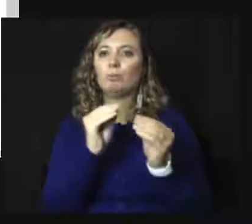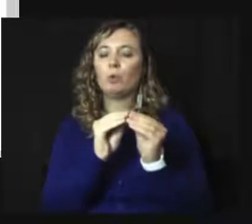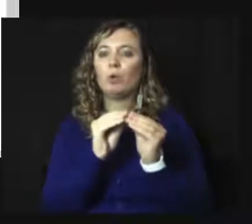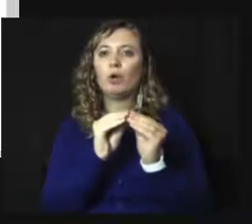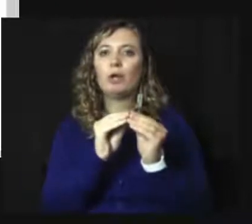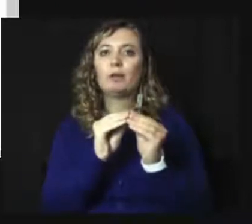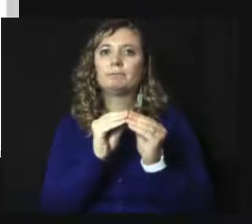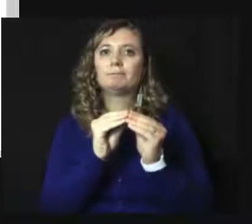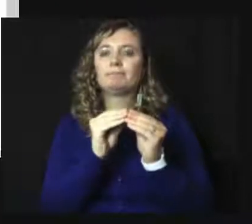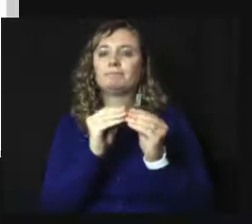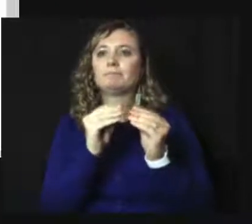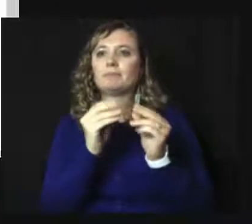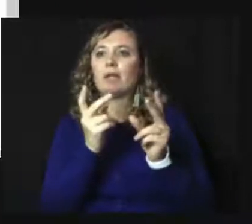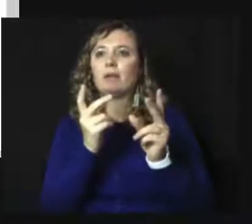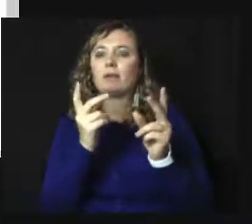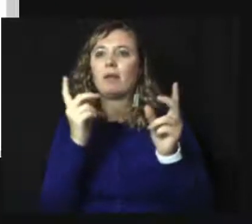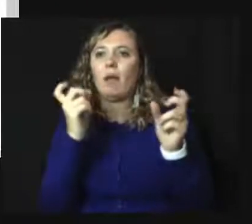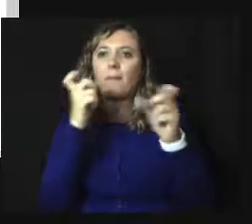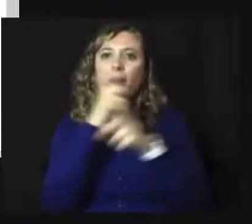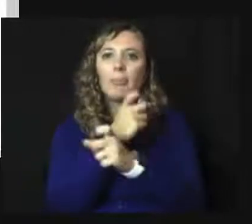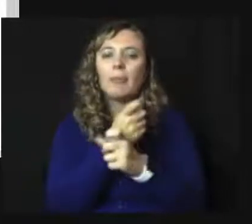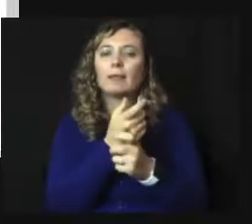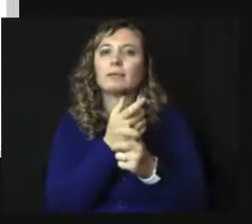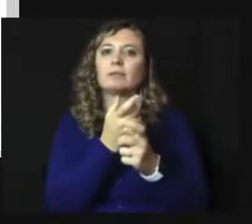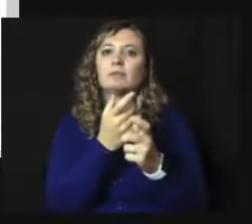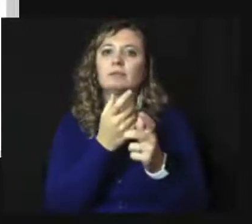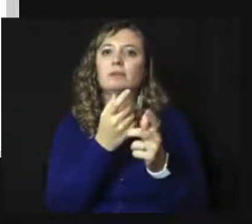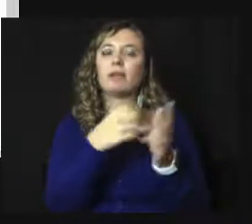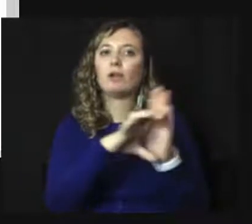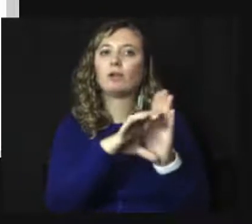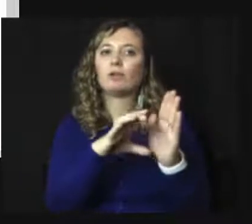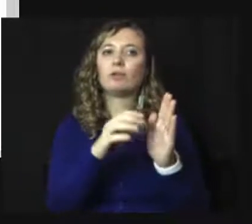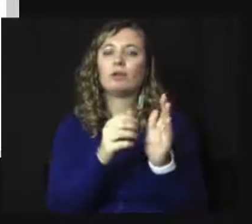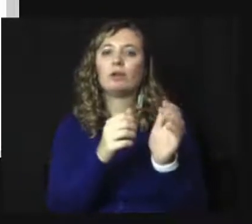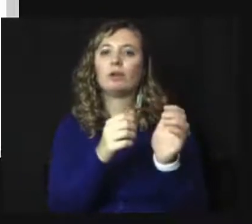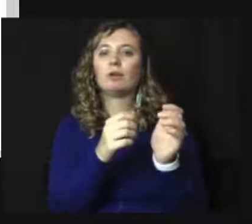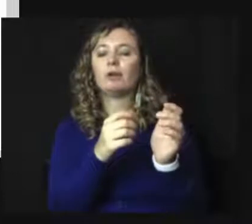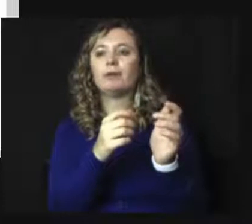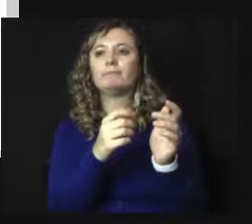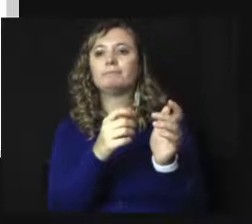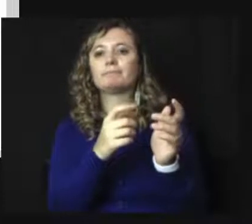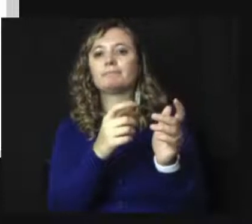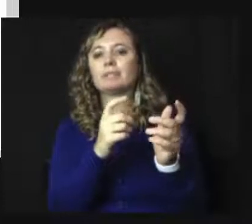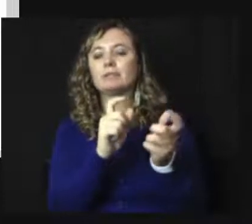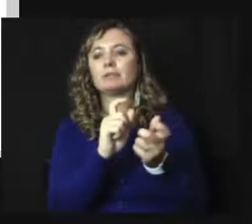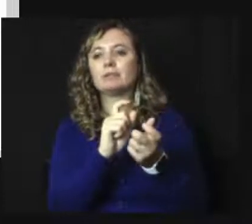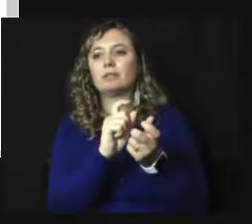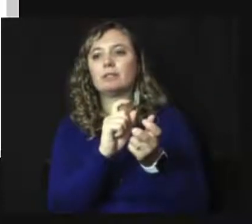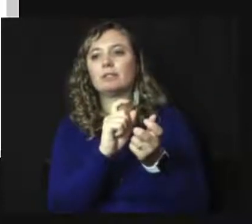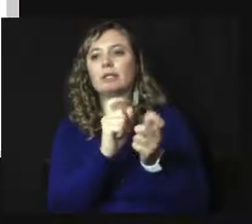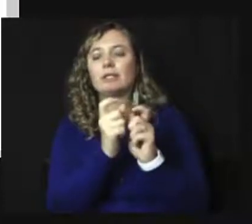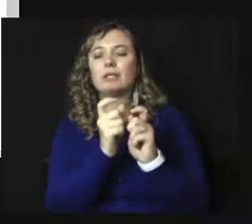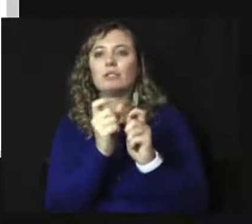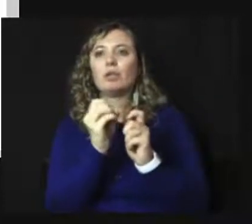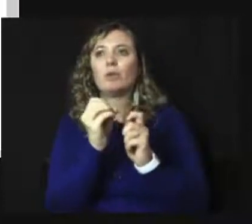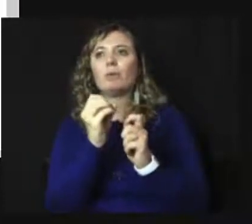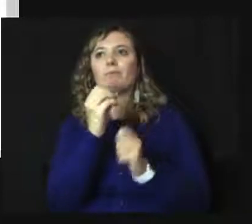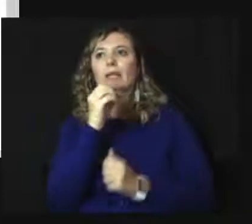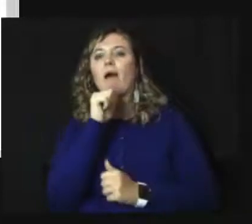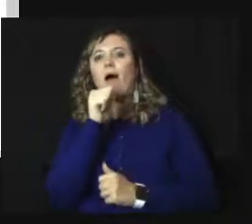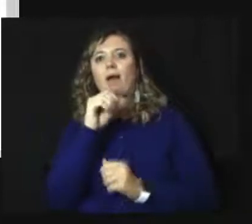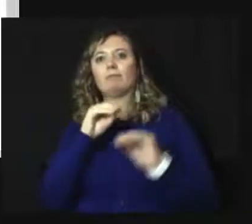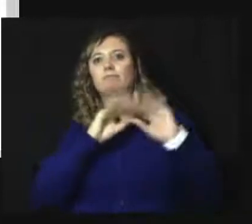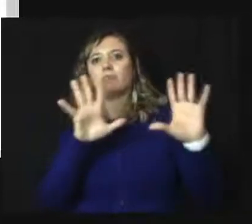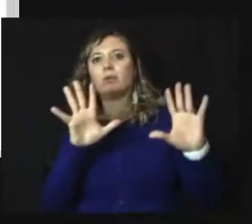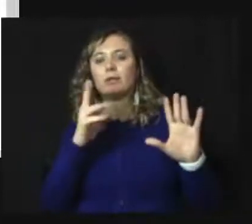stuck into a box of the tropes or, those archetypes. And so by not explicitly saying it, sometimes